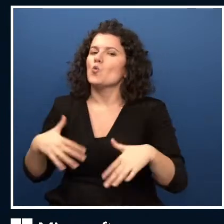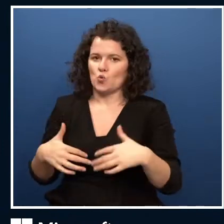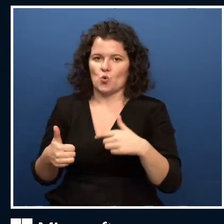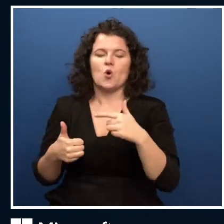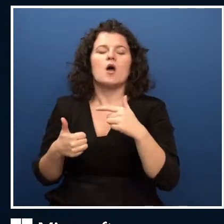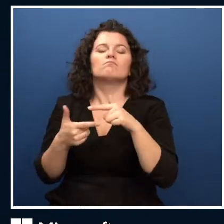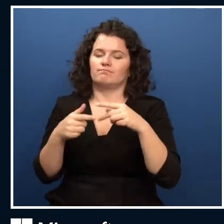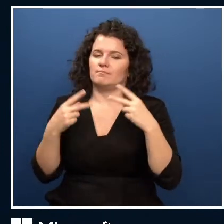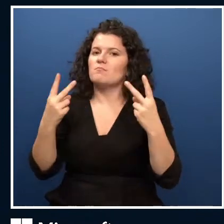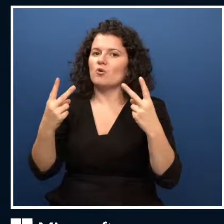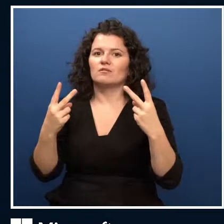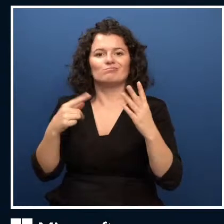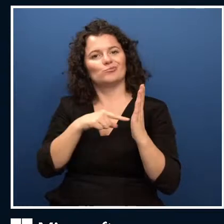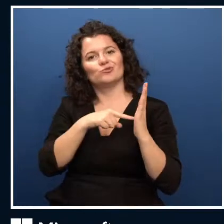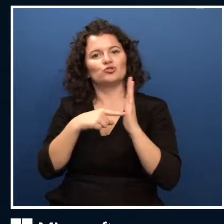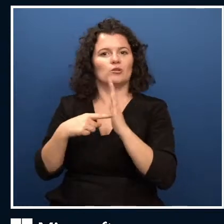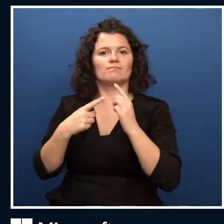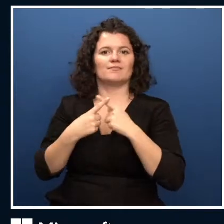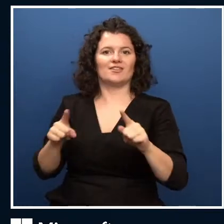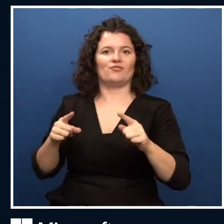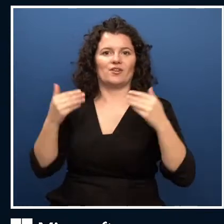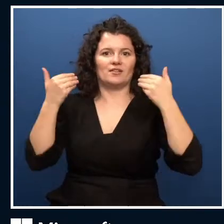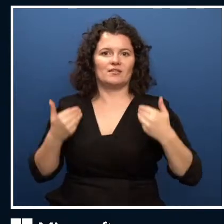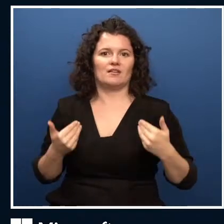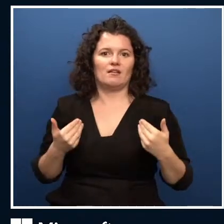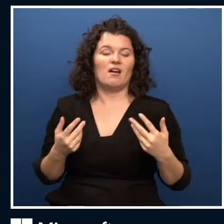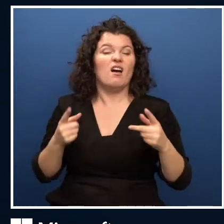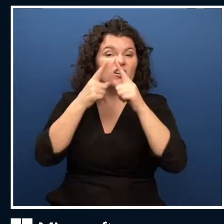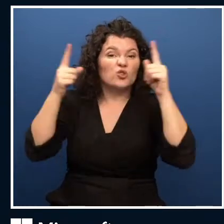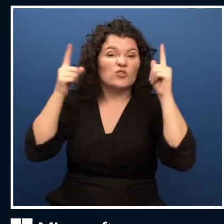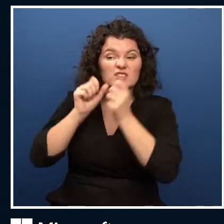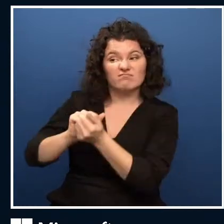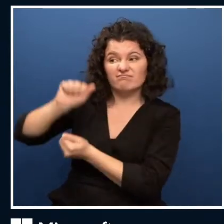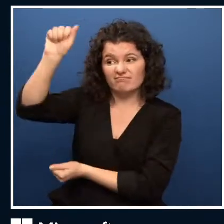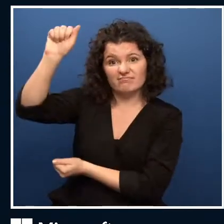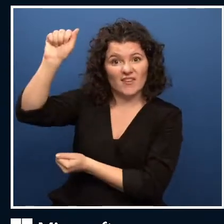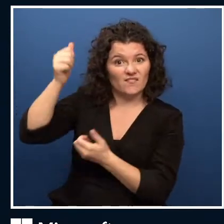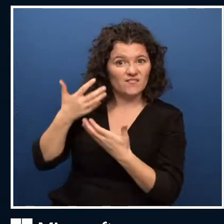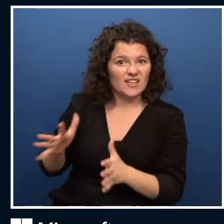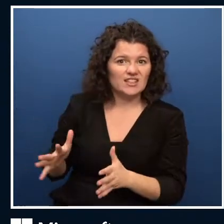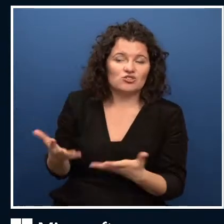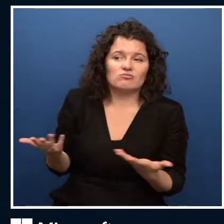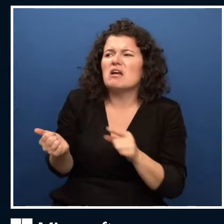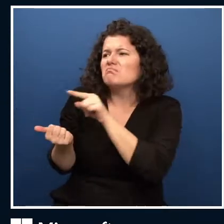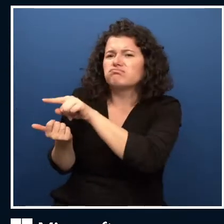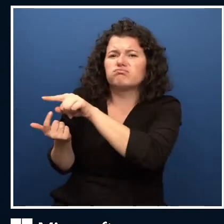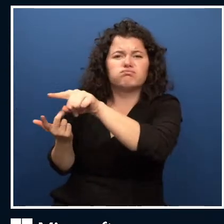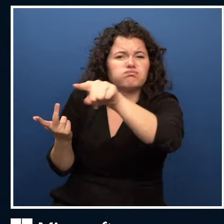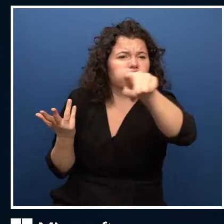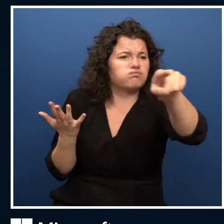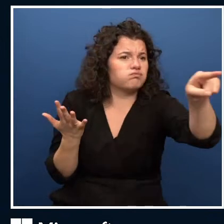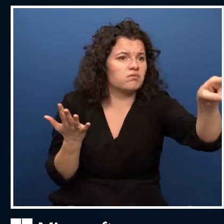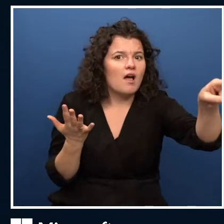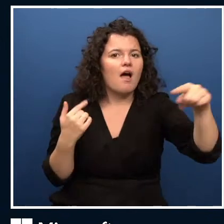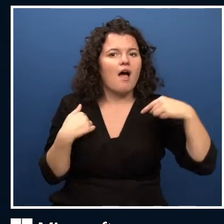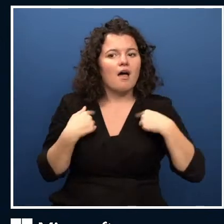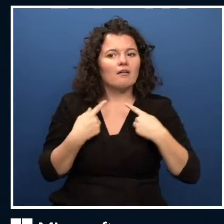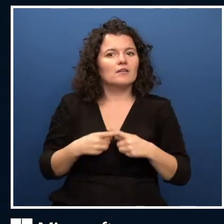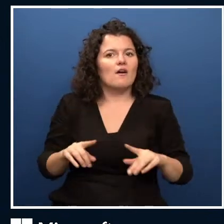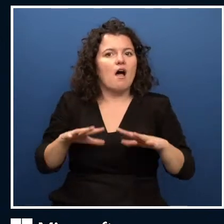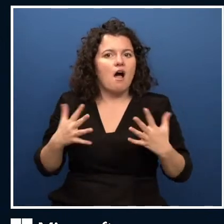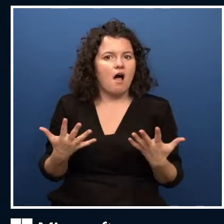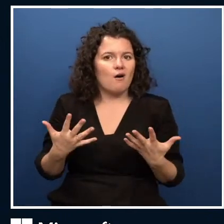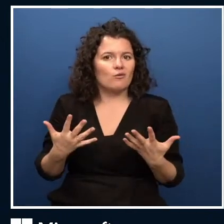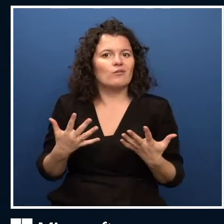not just having a degree or a college certificate, it's also having that professional certification and that experience. So a